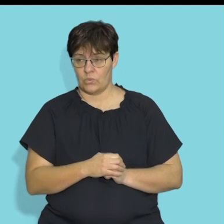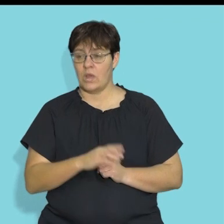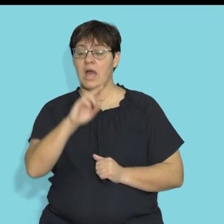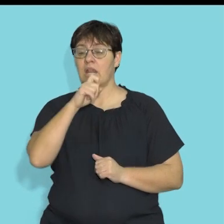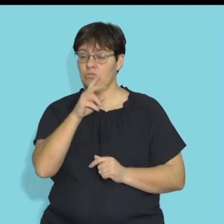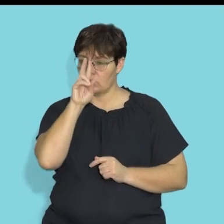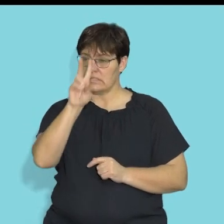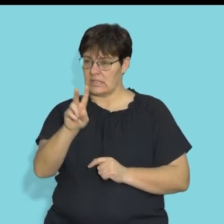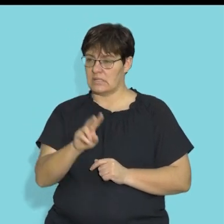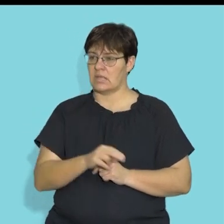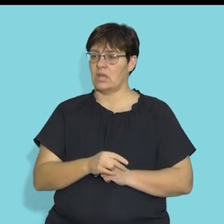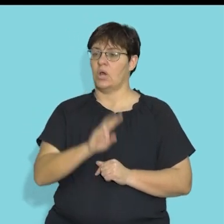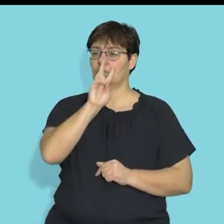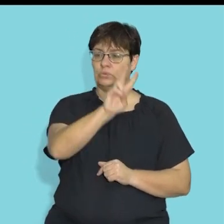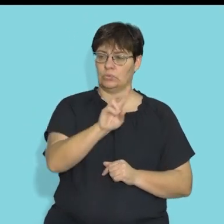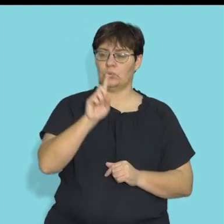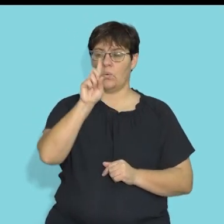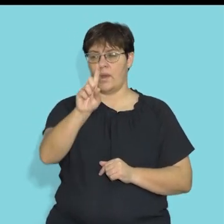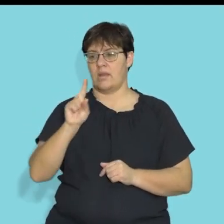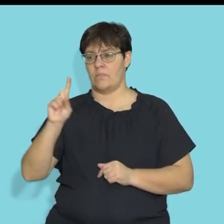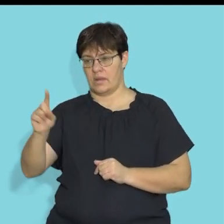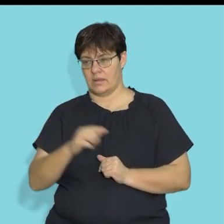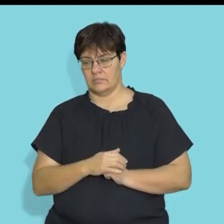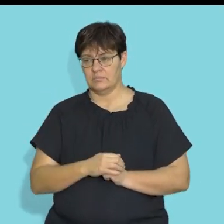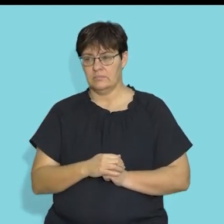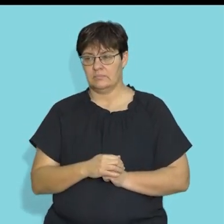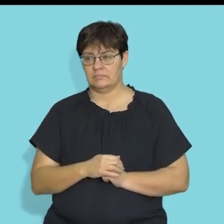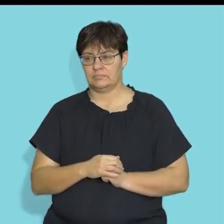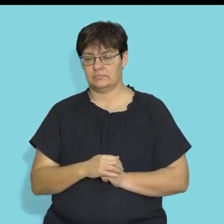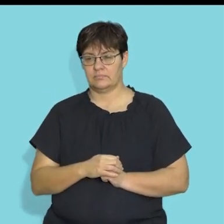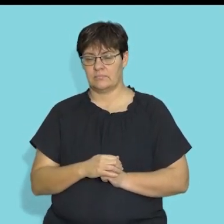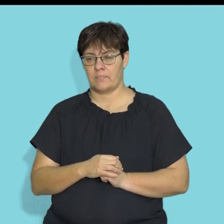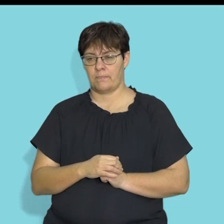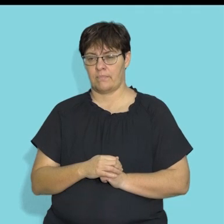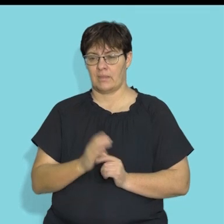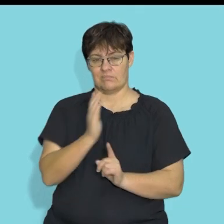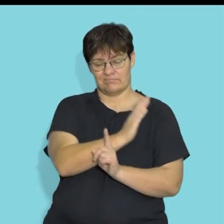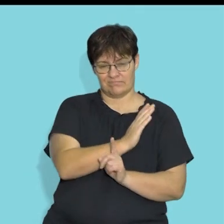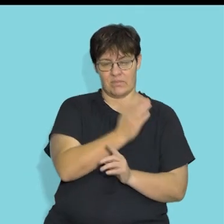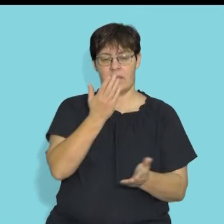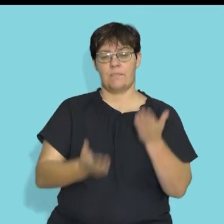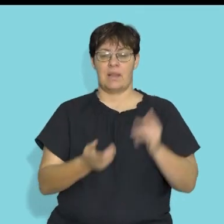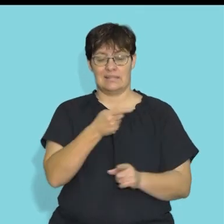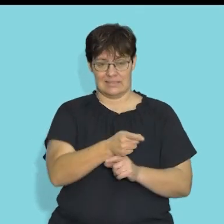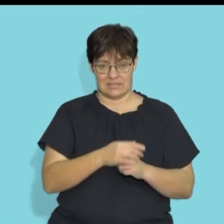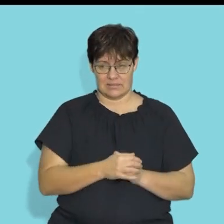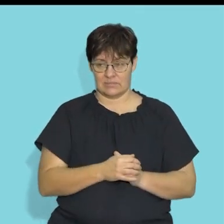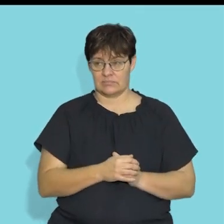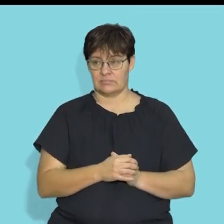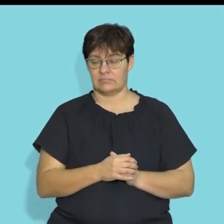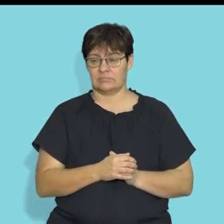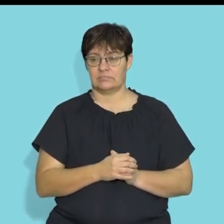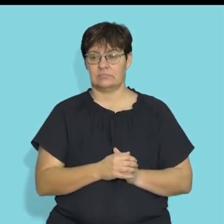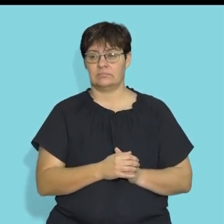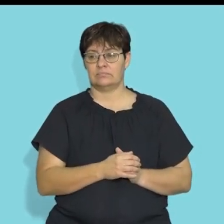this ratio, as you can see, this ratio is actually the coefficient of your balanced